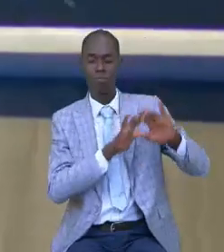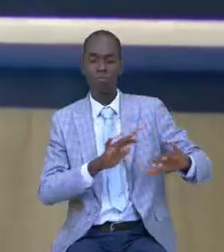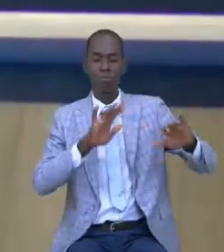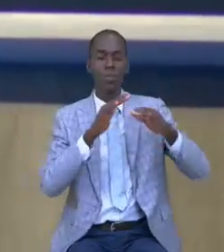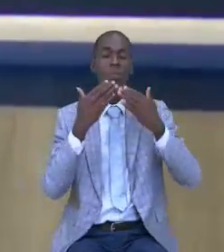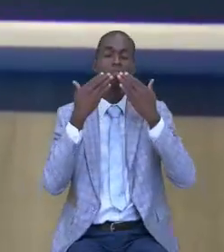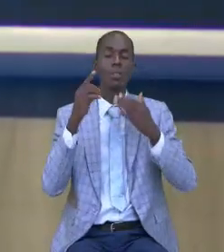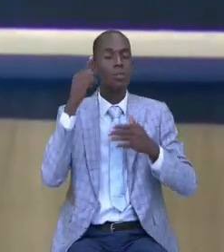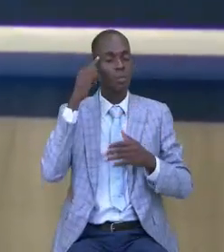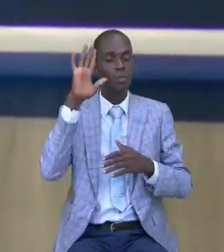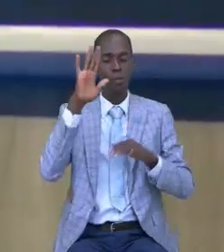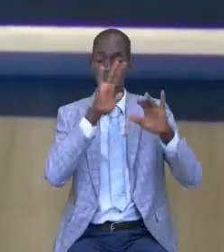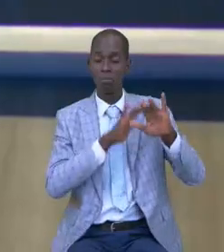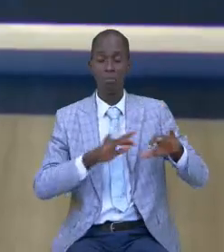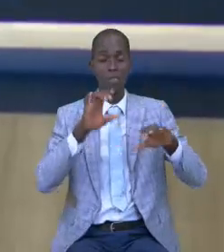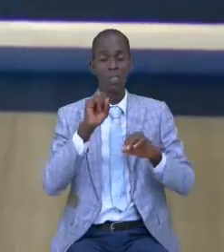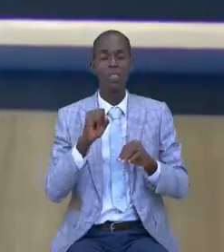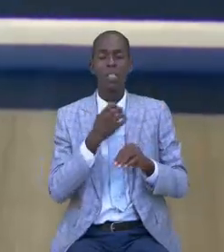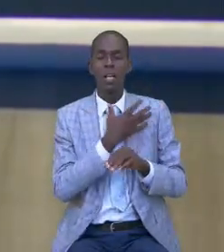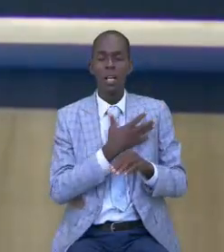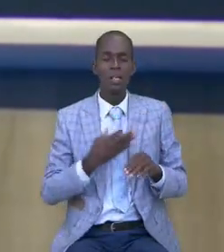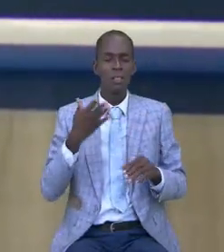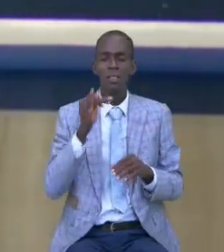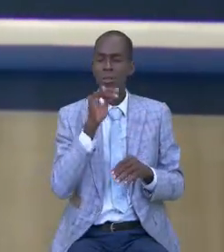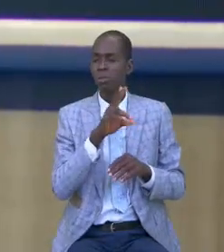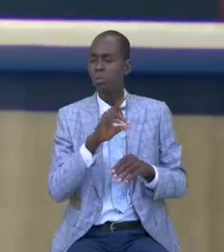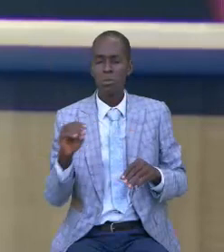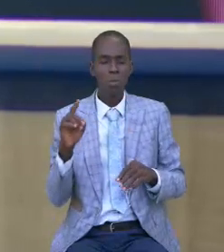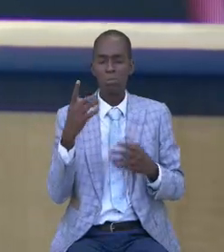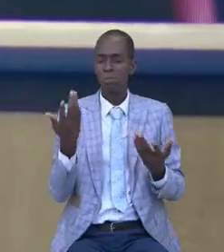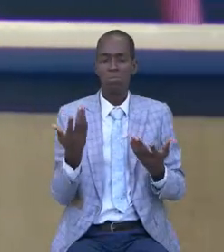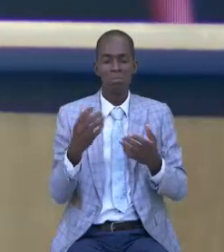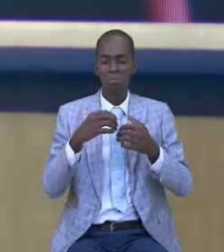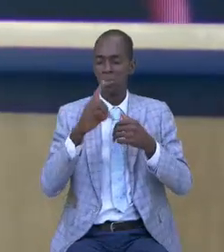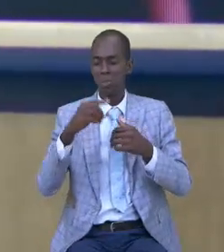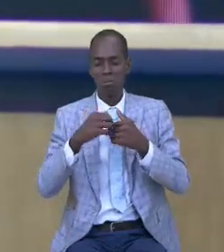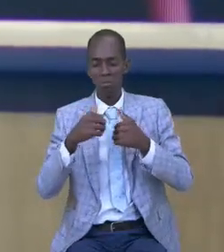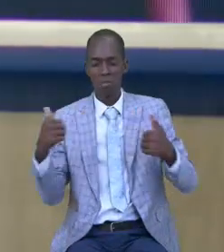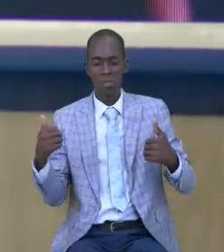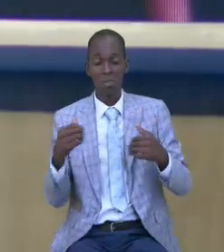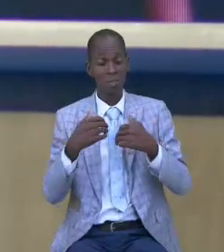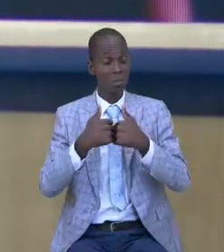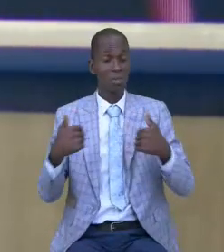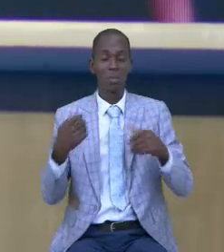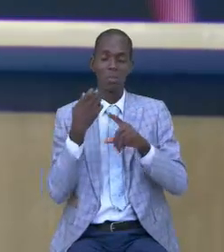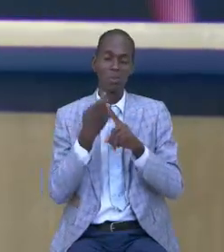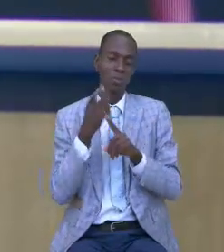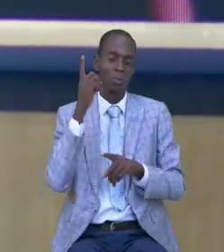Thank you for your mercy. And there's no discrimination with you. Everyone, everyone here, everyone